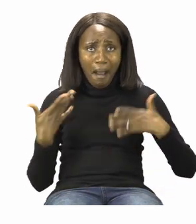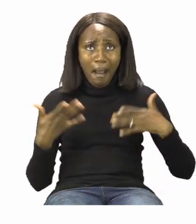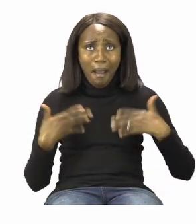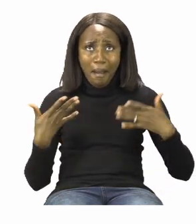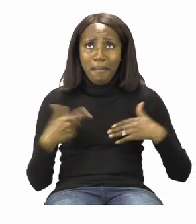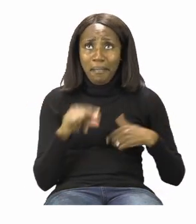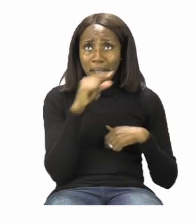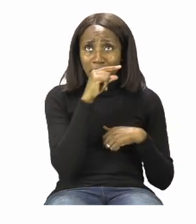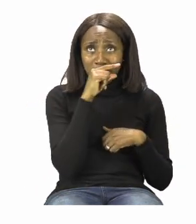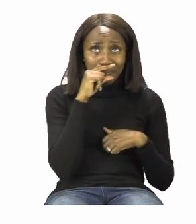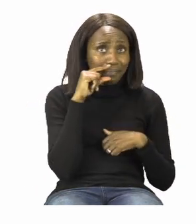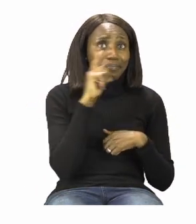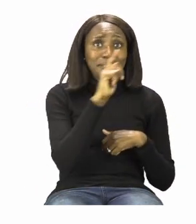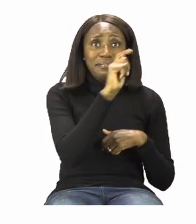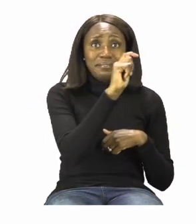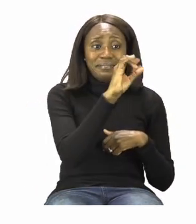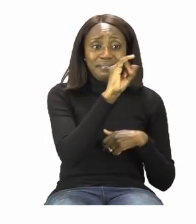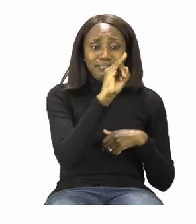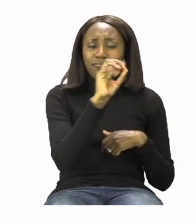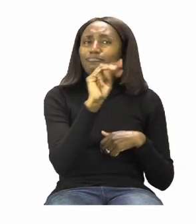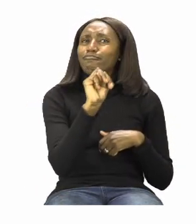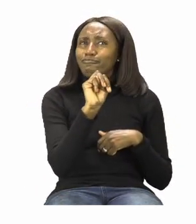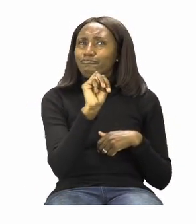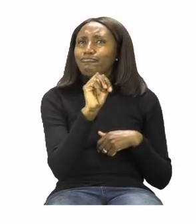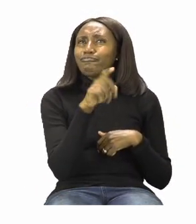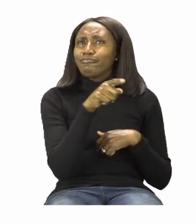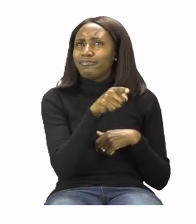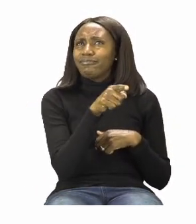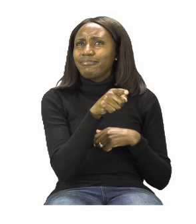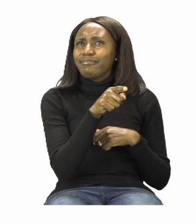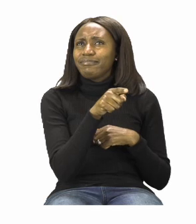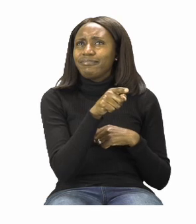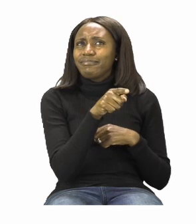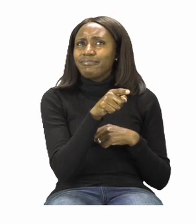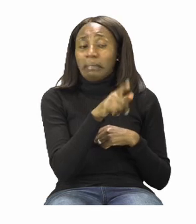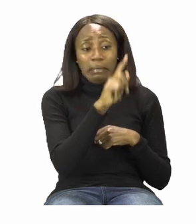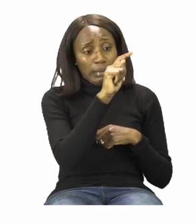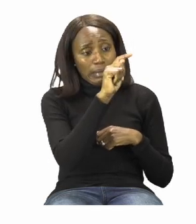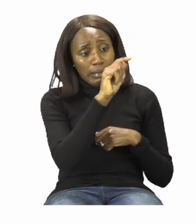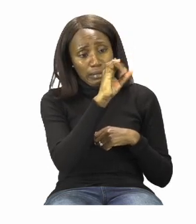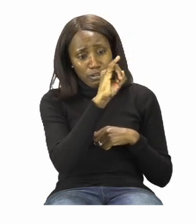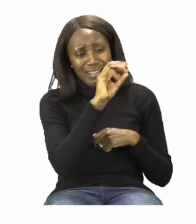His name is Tim. Tim.